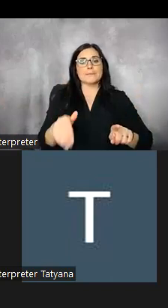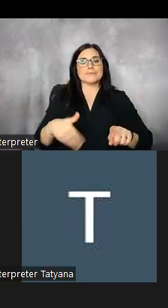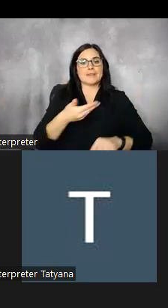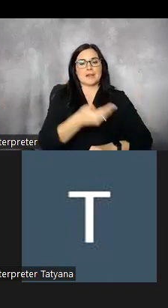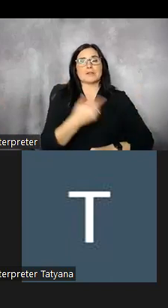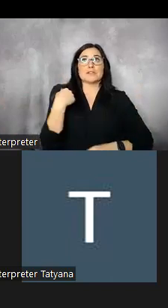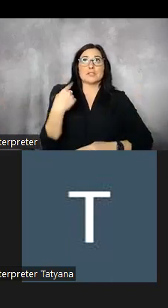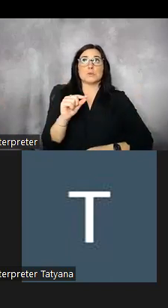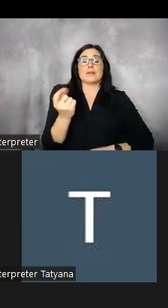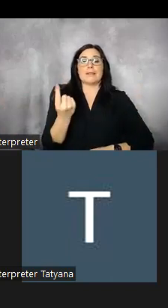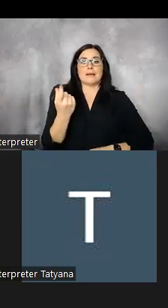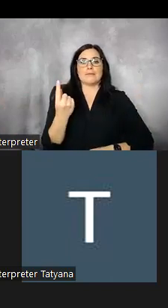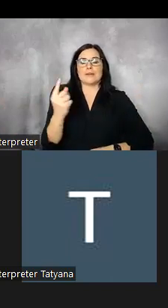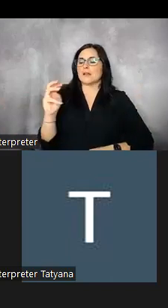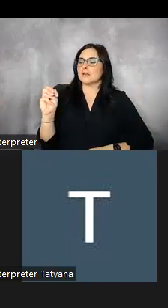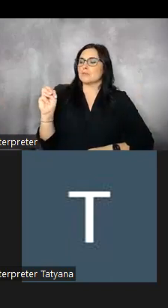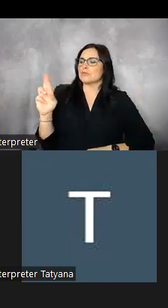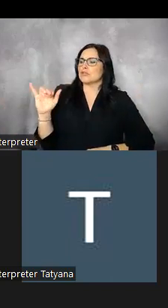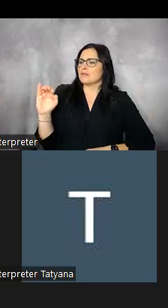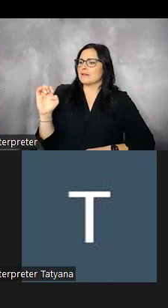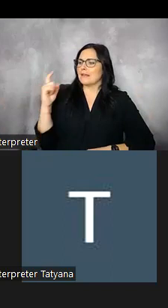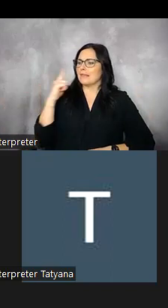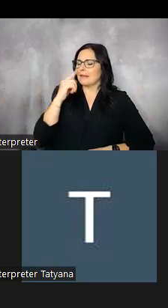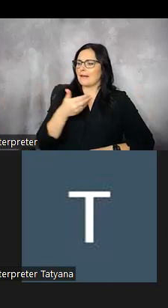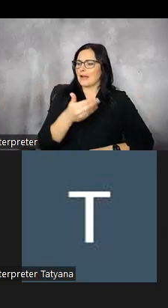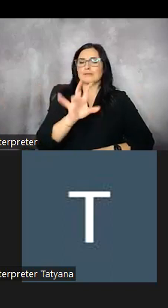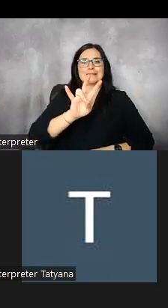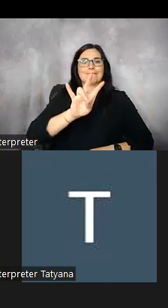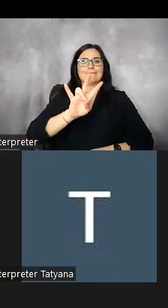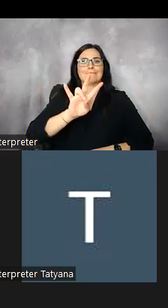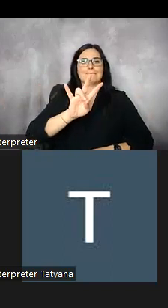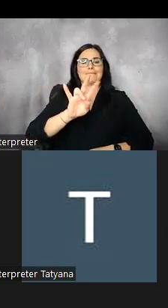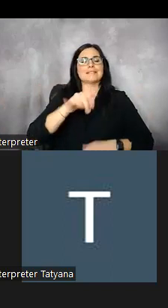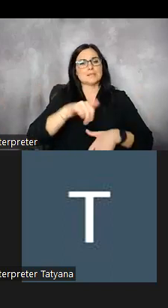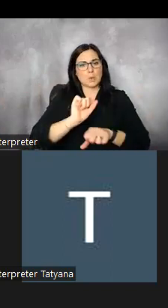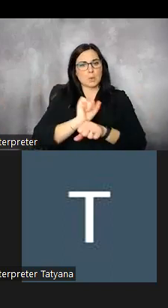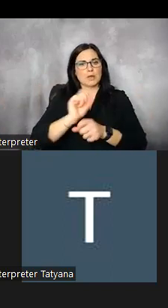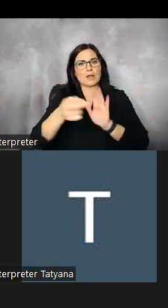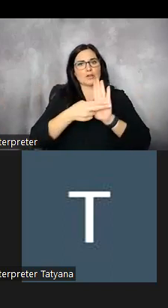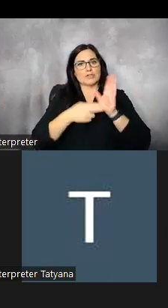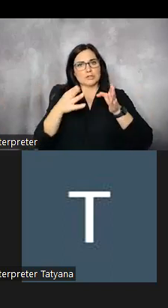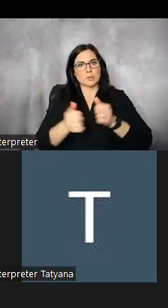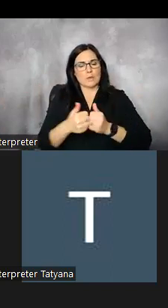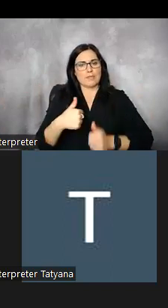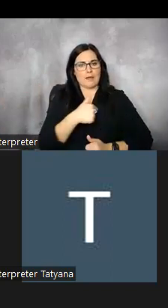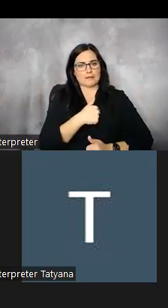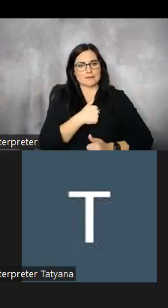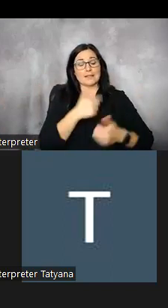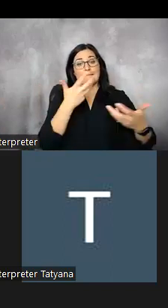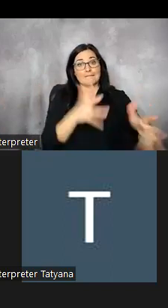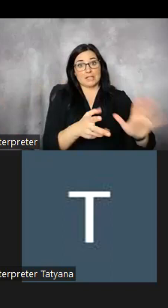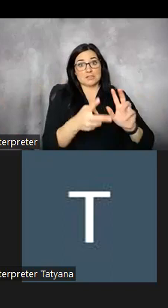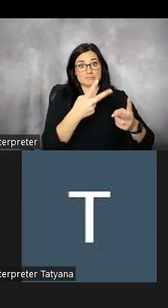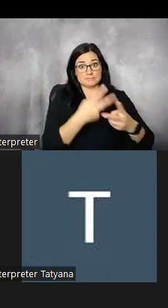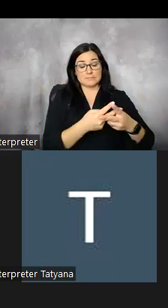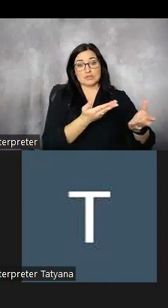2011, Marie could probably talk to it. I think we currently have 7 of them that are working as contractors for us now that they got out. And we try